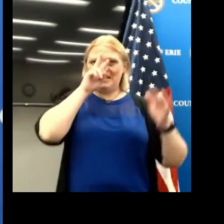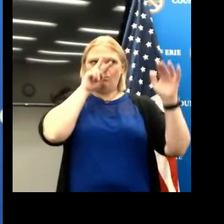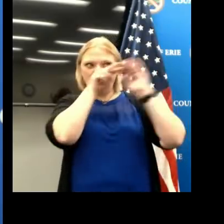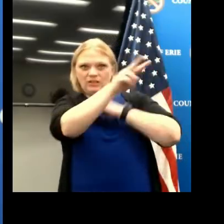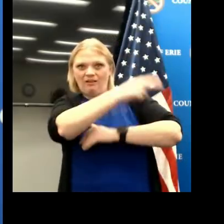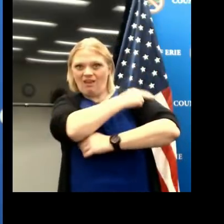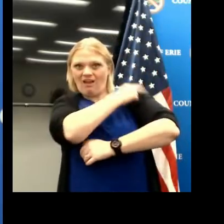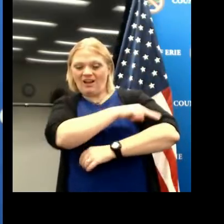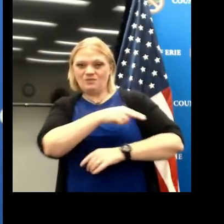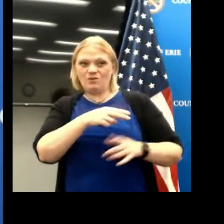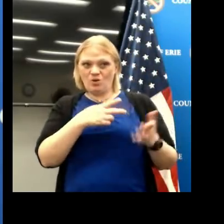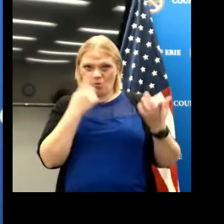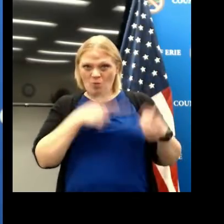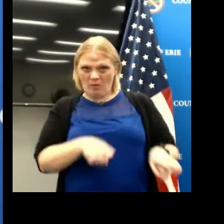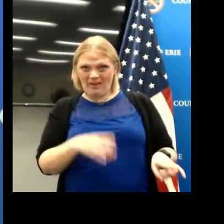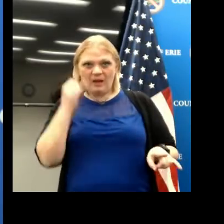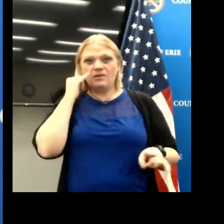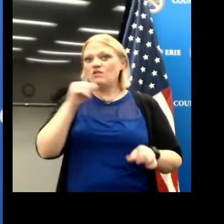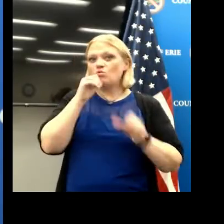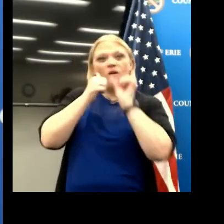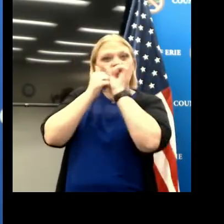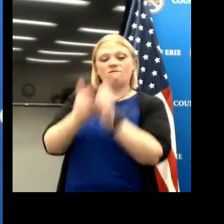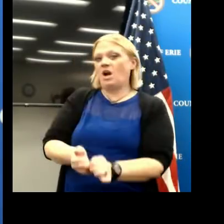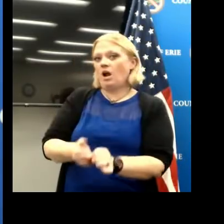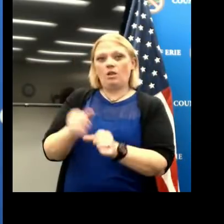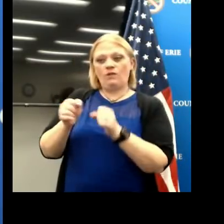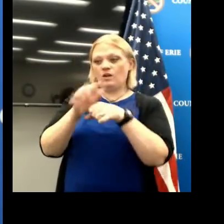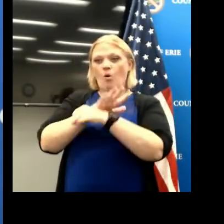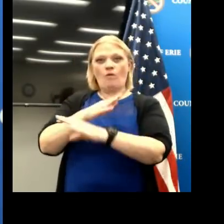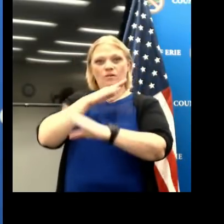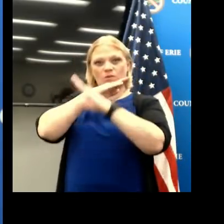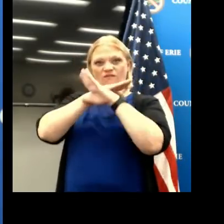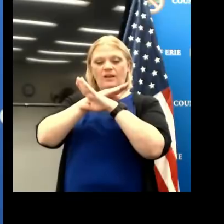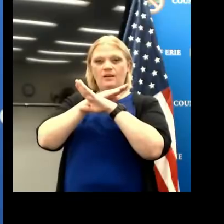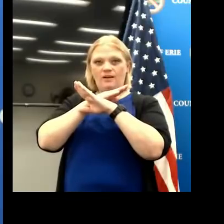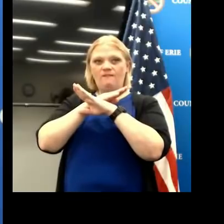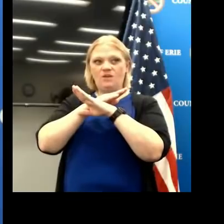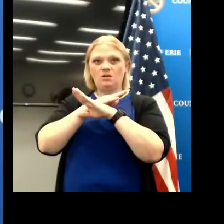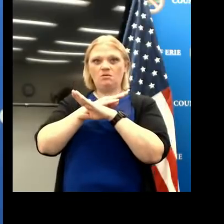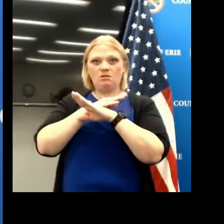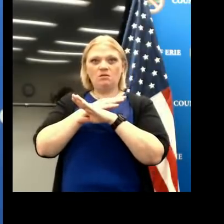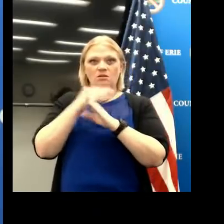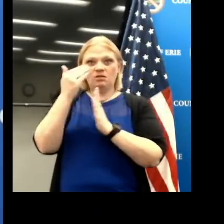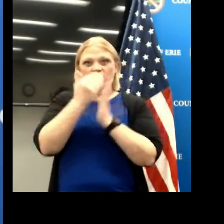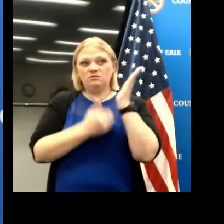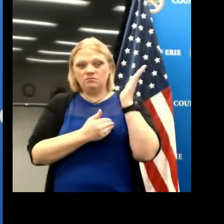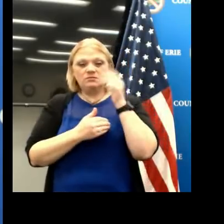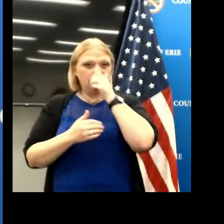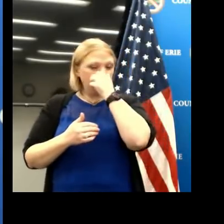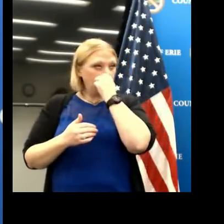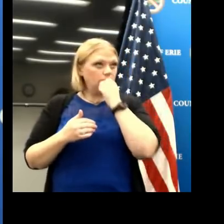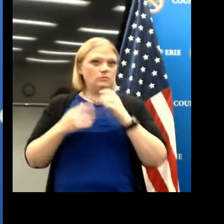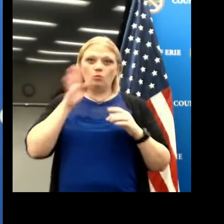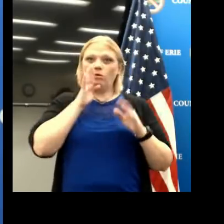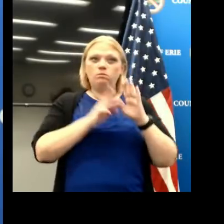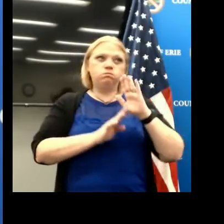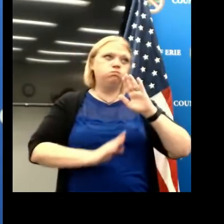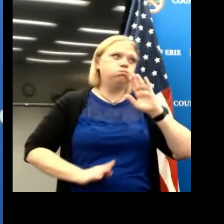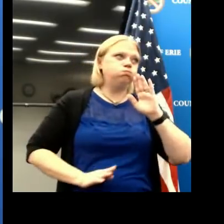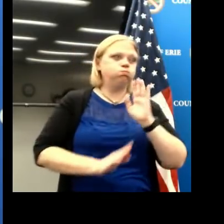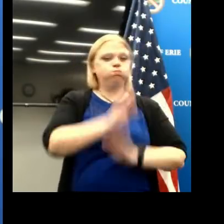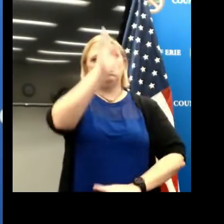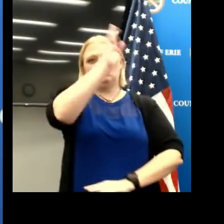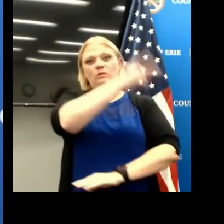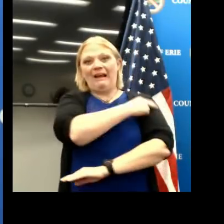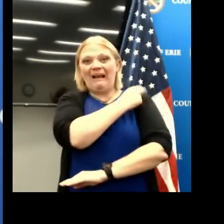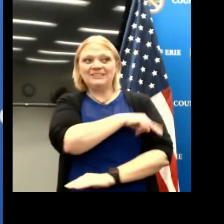if we do not adhere to our COVID preventive measures. We will spiral up with hospital admissions, and that means we're going to be spiraling